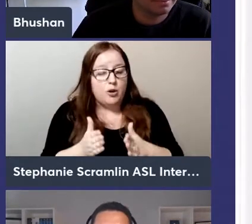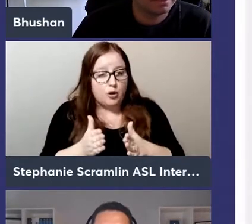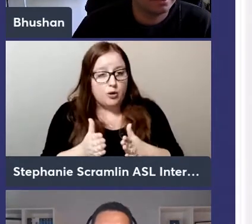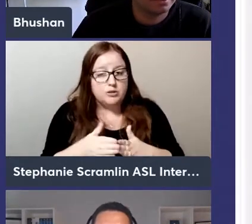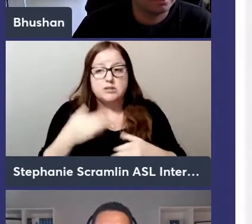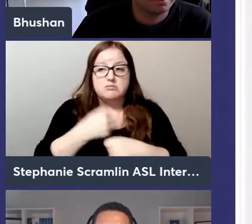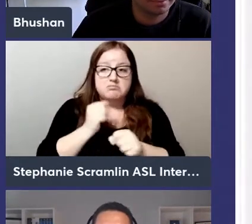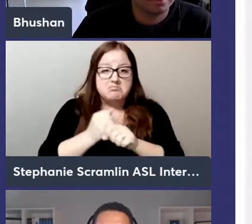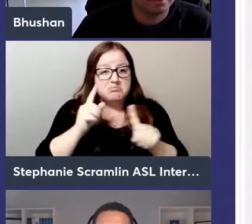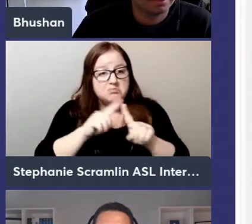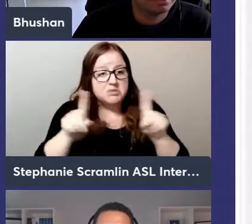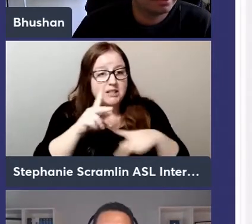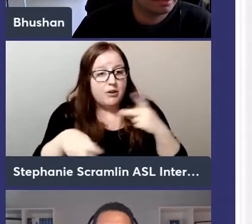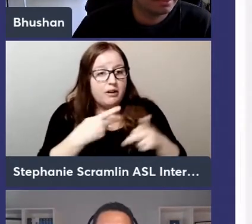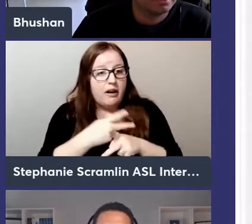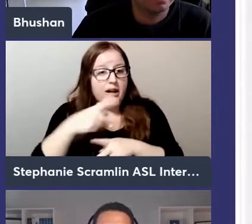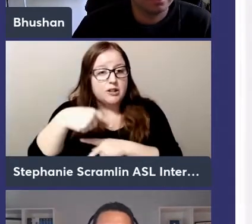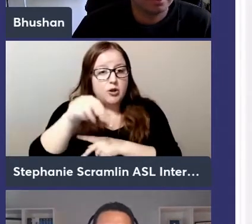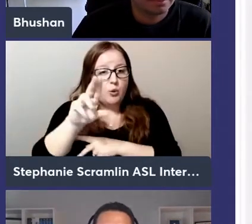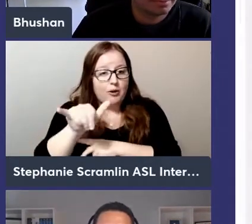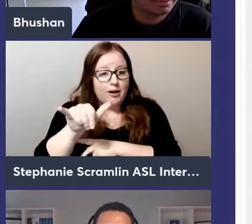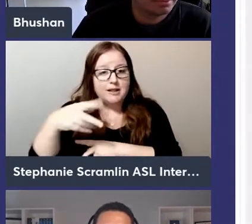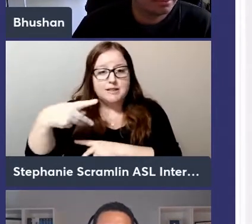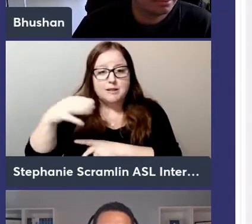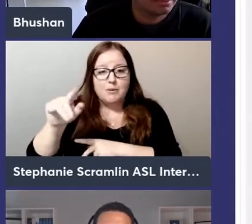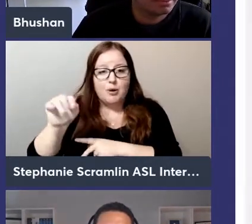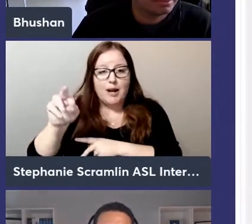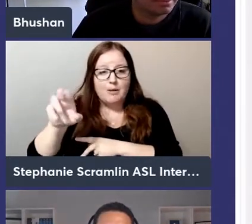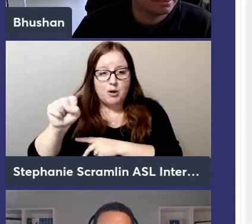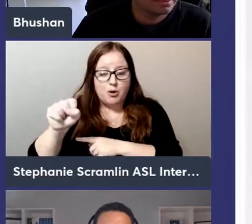different types of queries or parameters to then hand over to